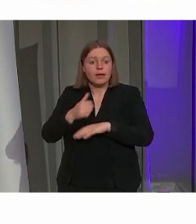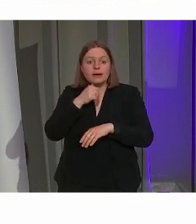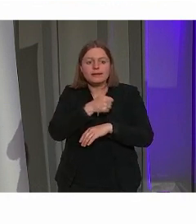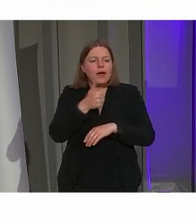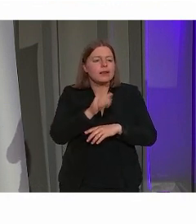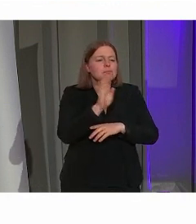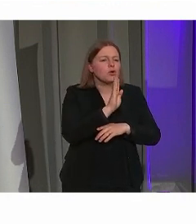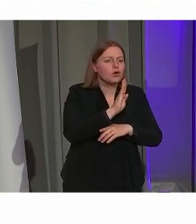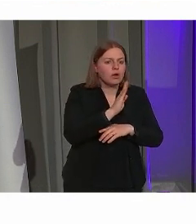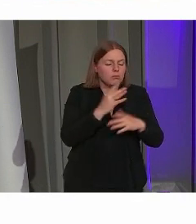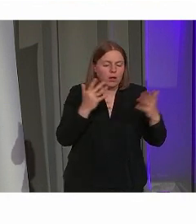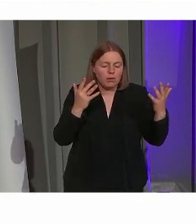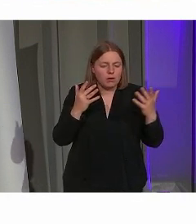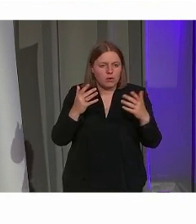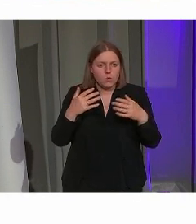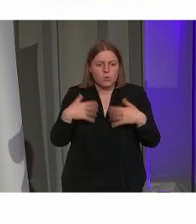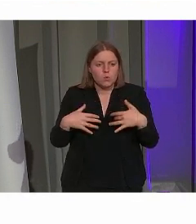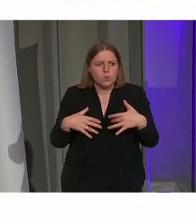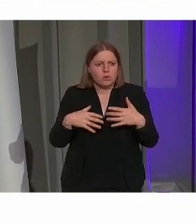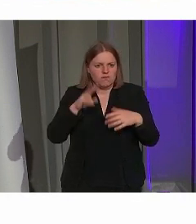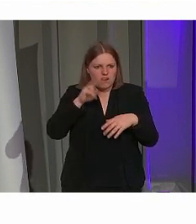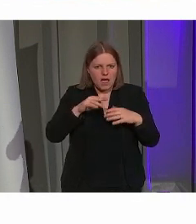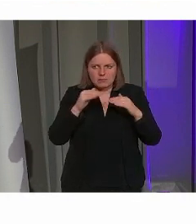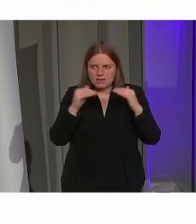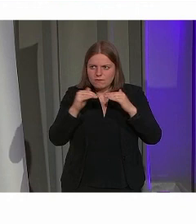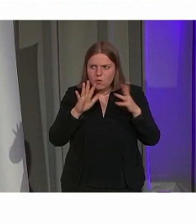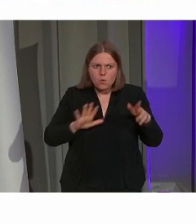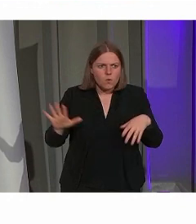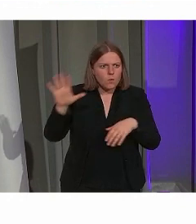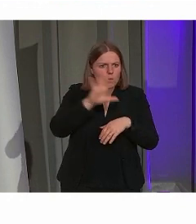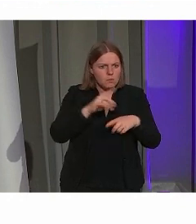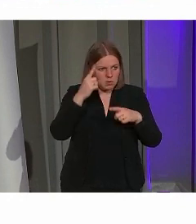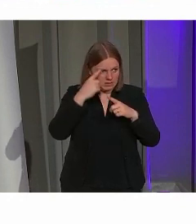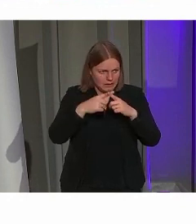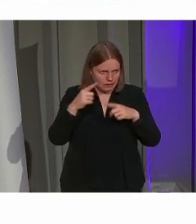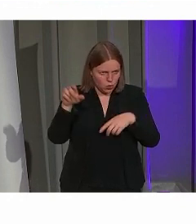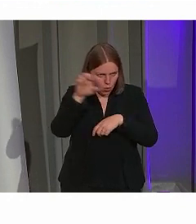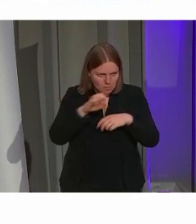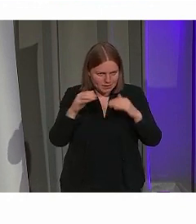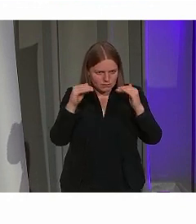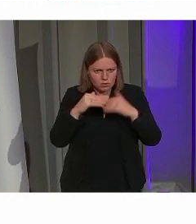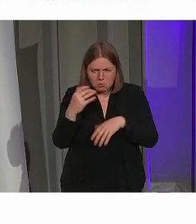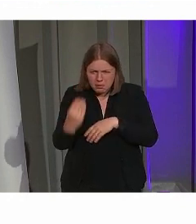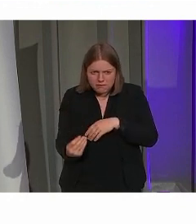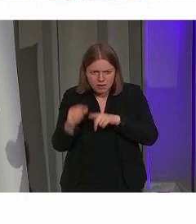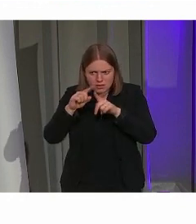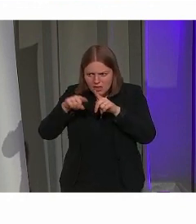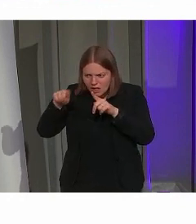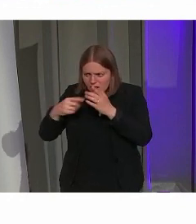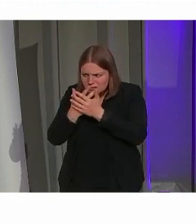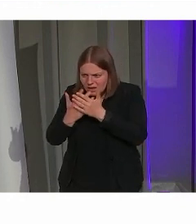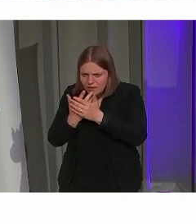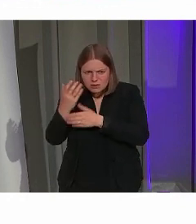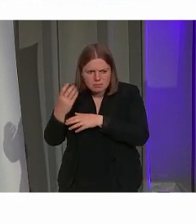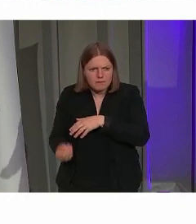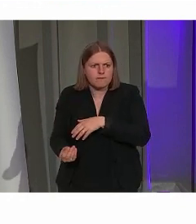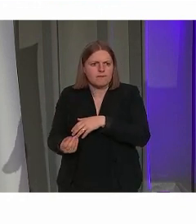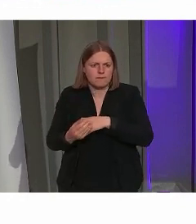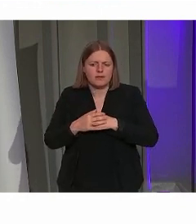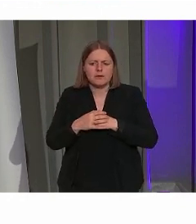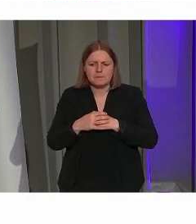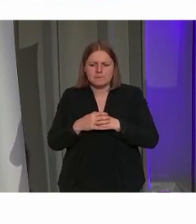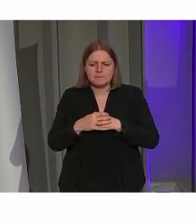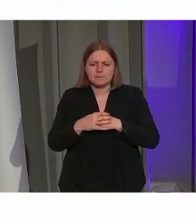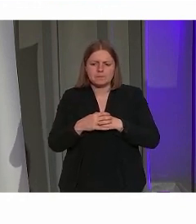not enough data on accessibility, not just in Bruges, but in the whole of Flanders, and actually in the whole of Europe.